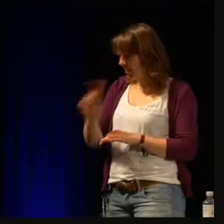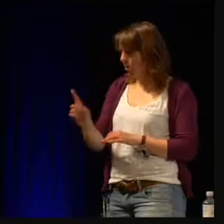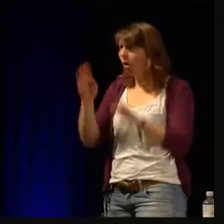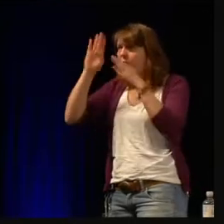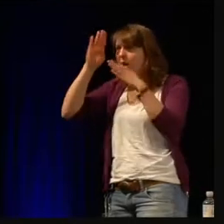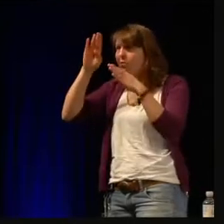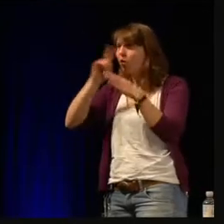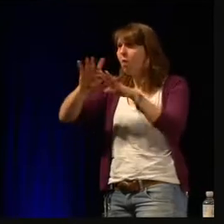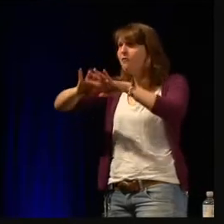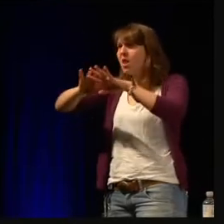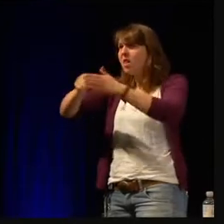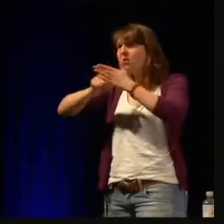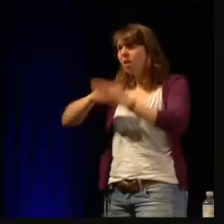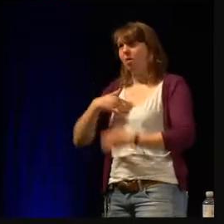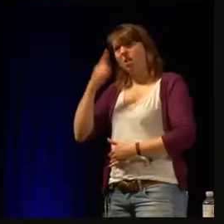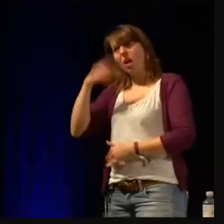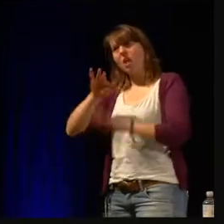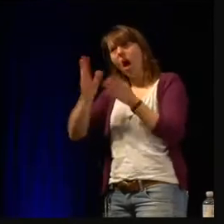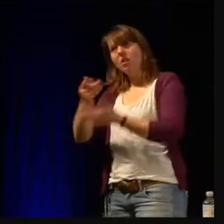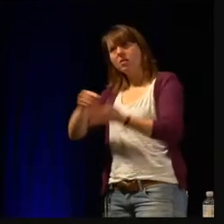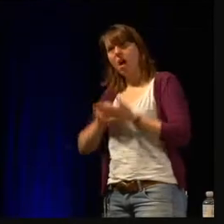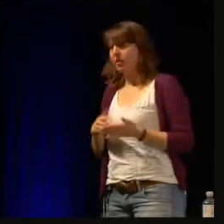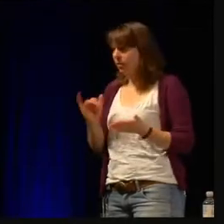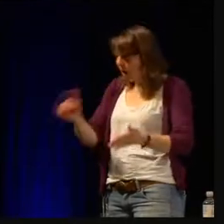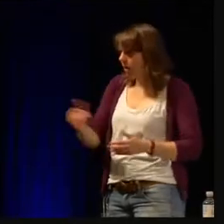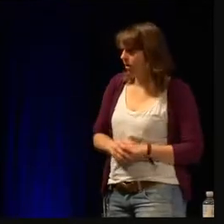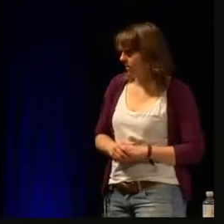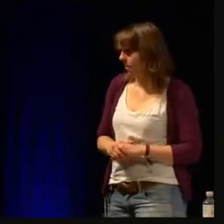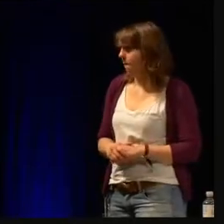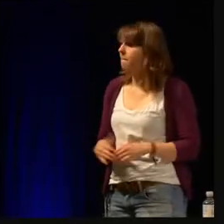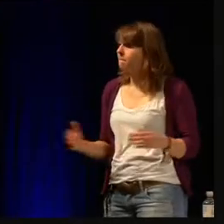25% did not even know that it was sorted at all. The